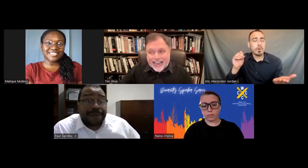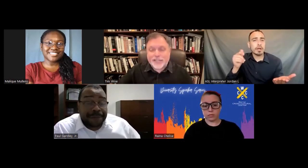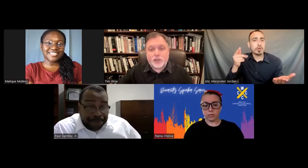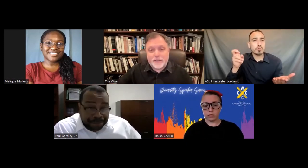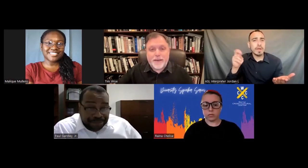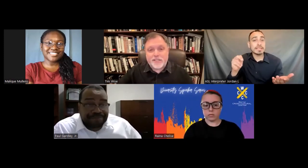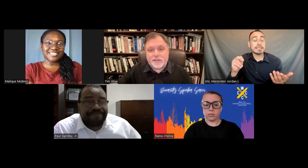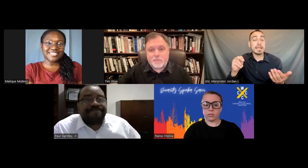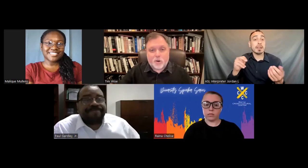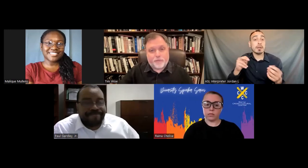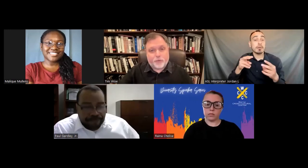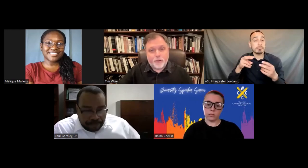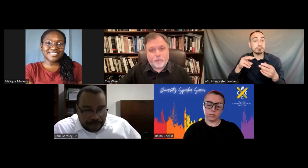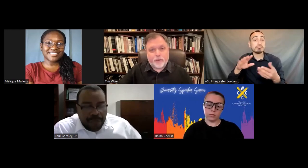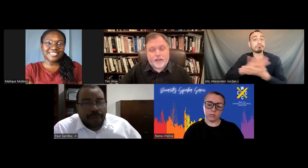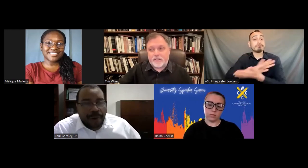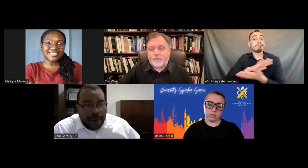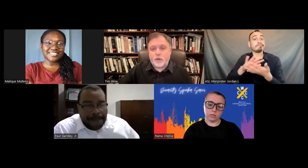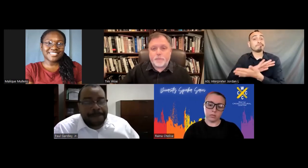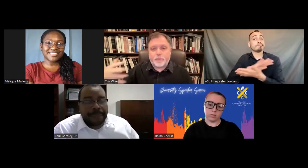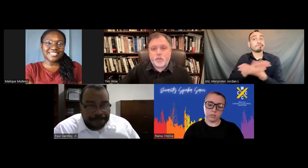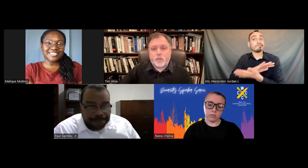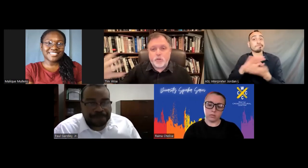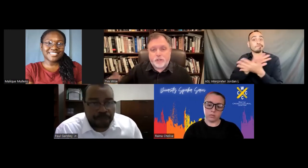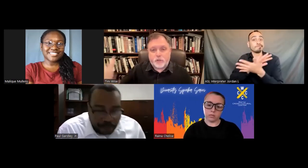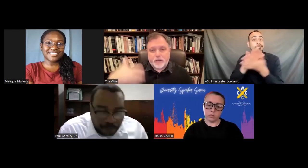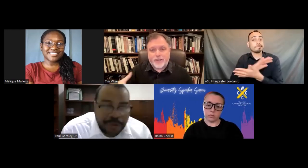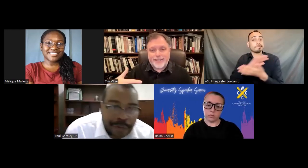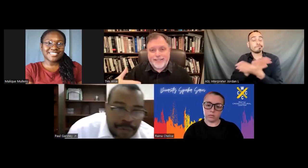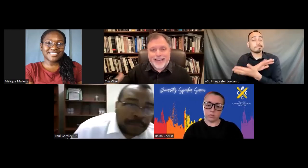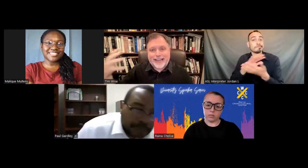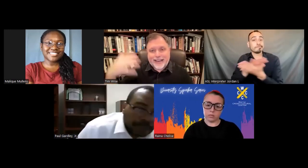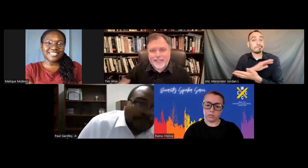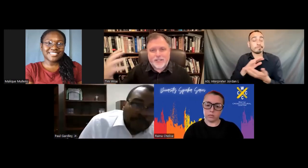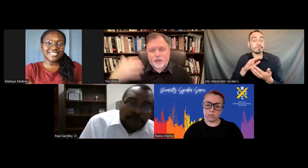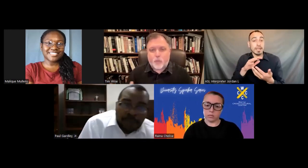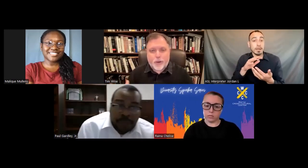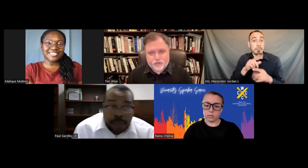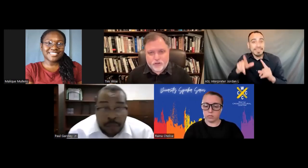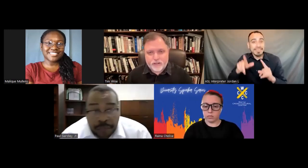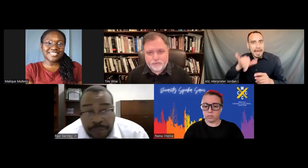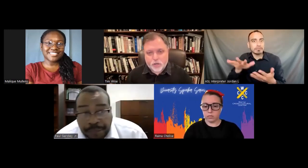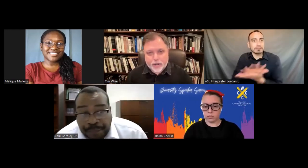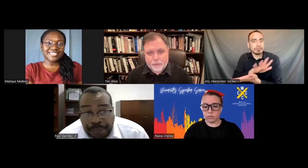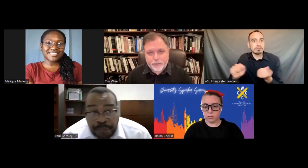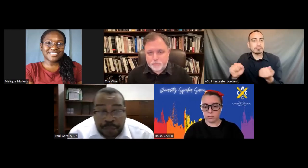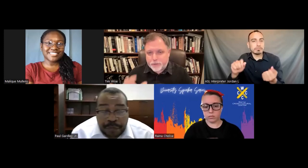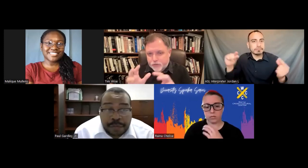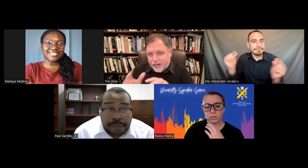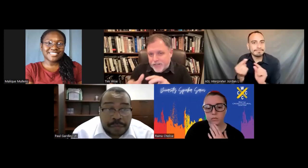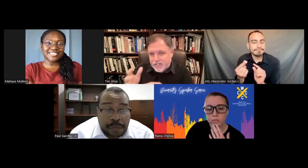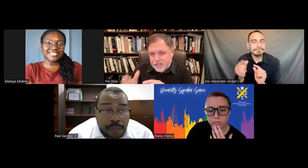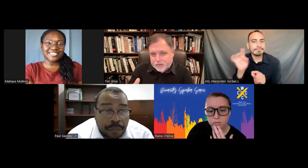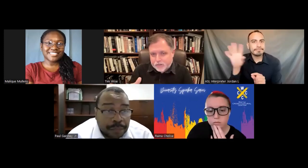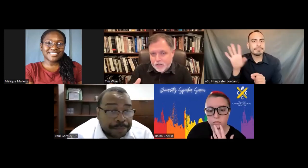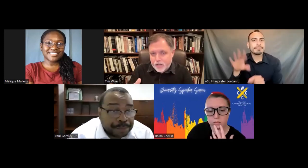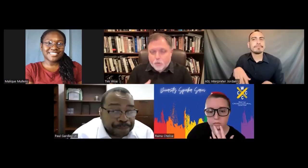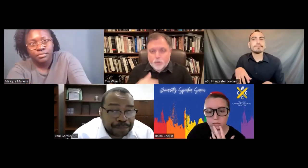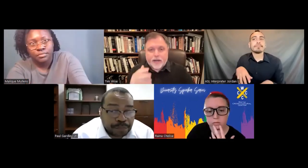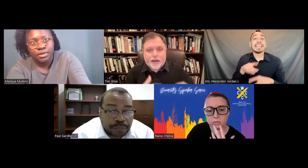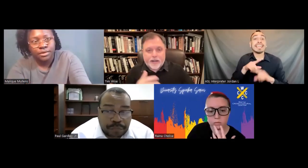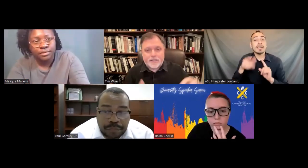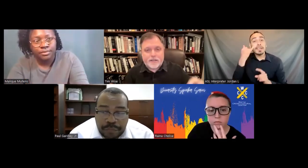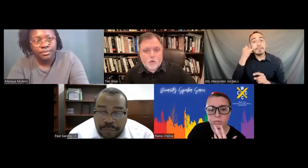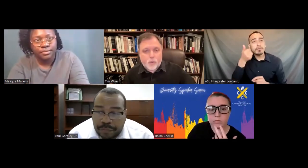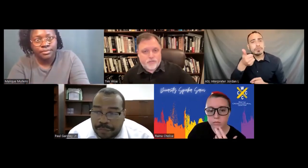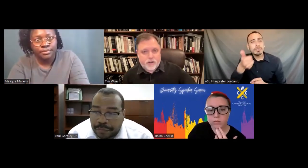that actually makes them harmful, right? Because if you're the person who's experiencing that constant questioning of your competence, but it's very subtle, or